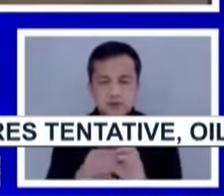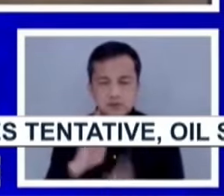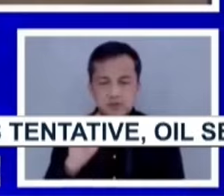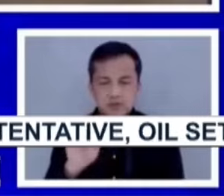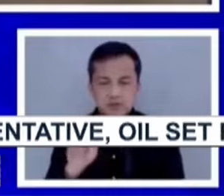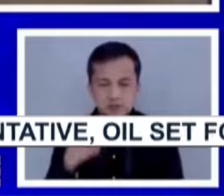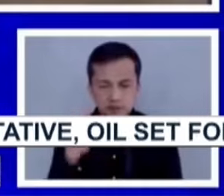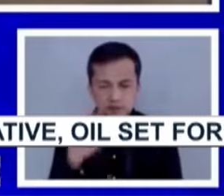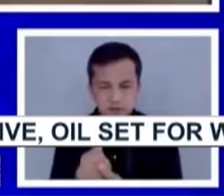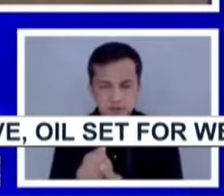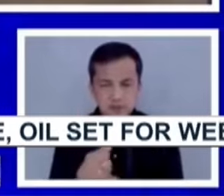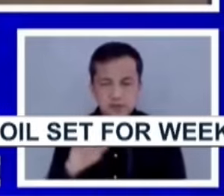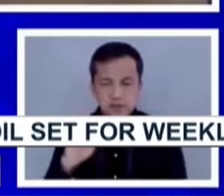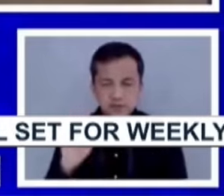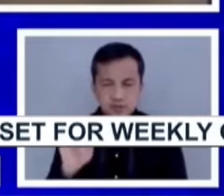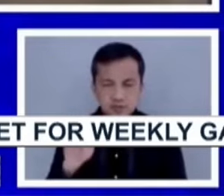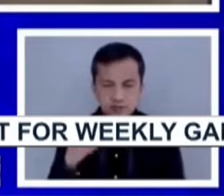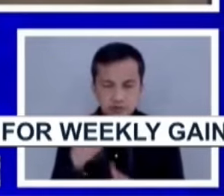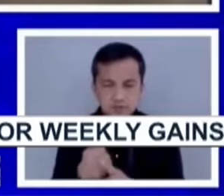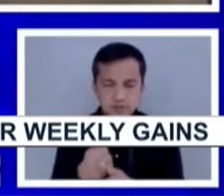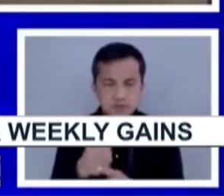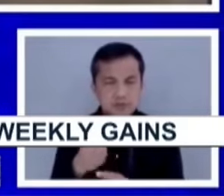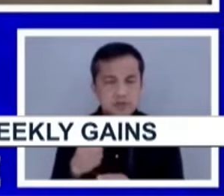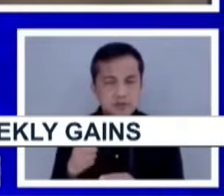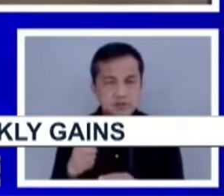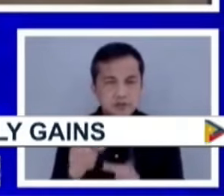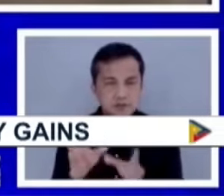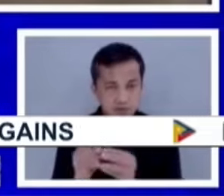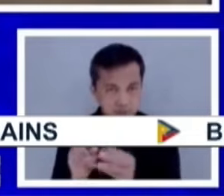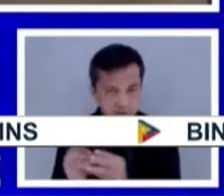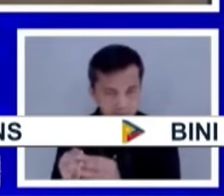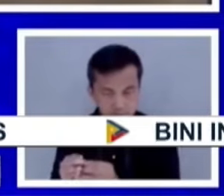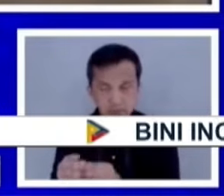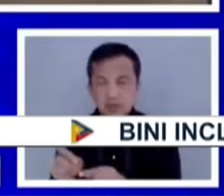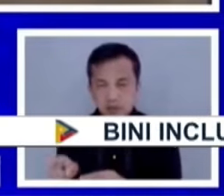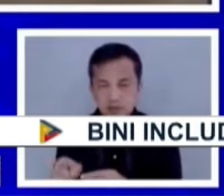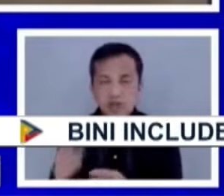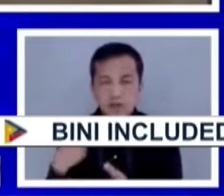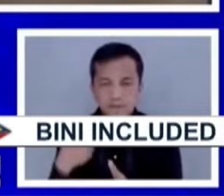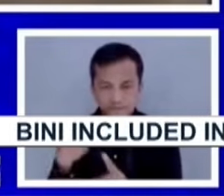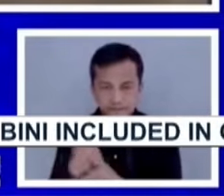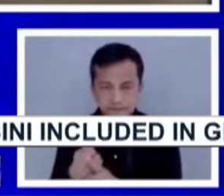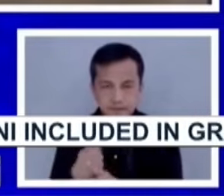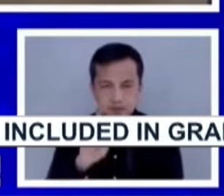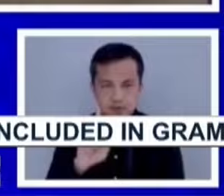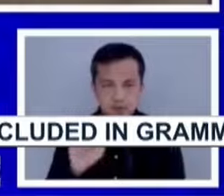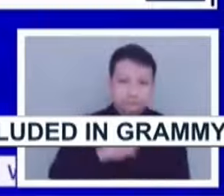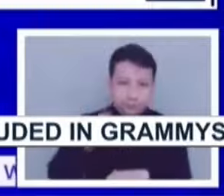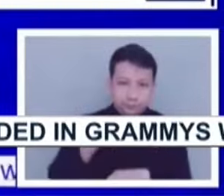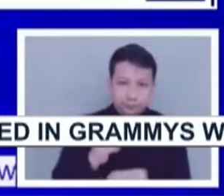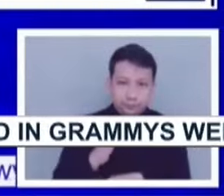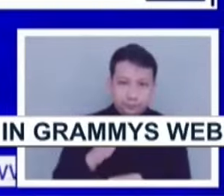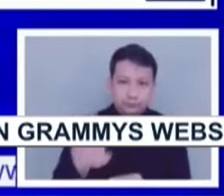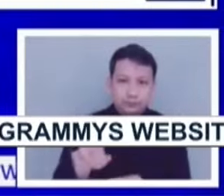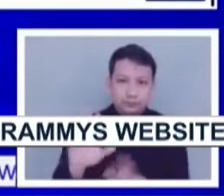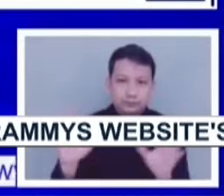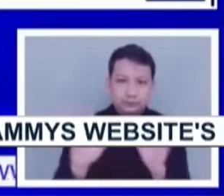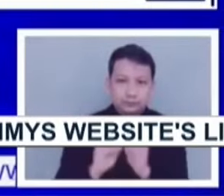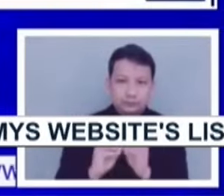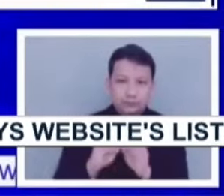effect. But base effect, because of the computation, really has impact on the 1.9%. In Metro